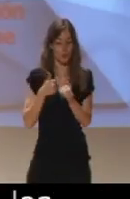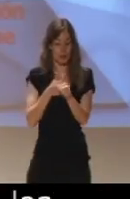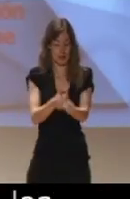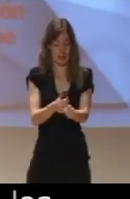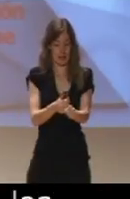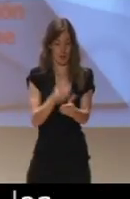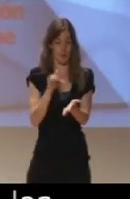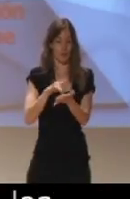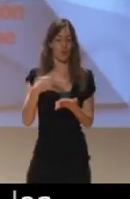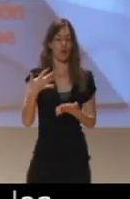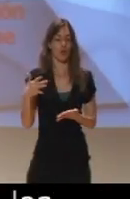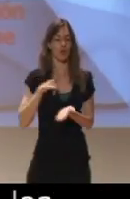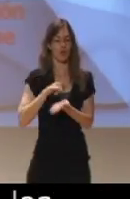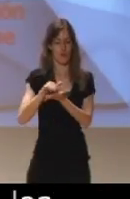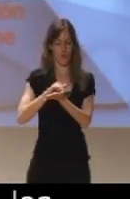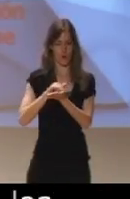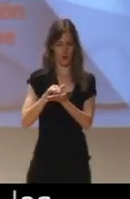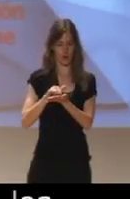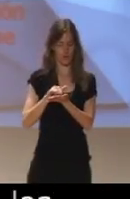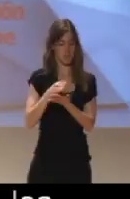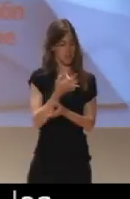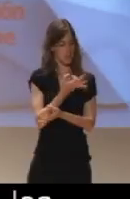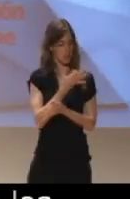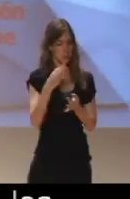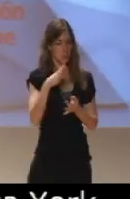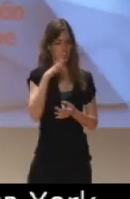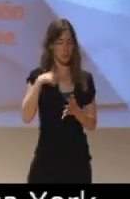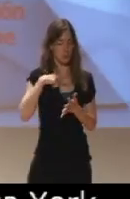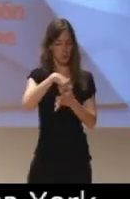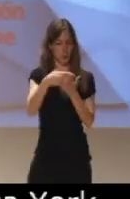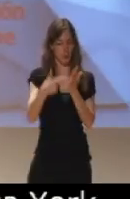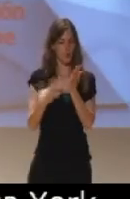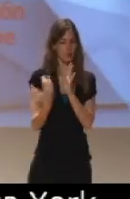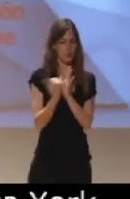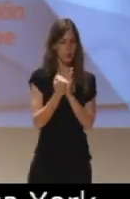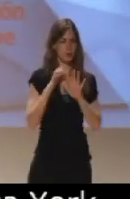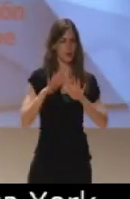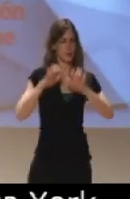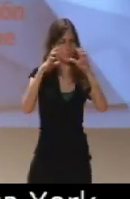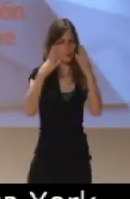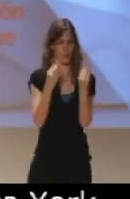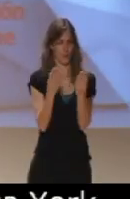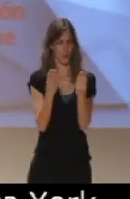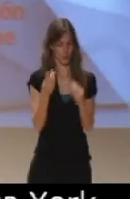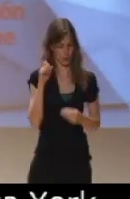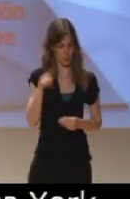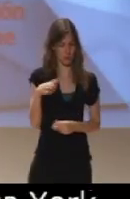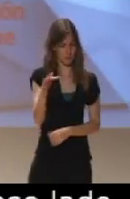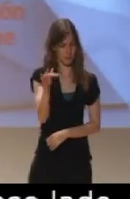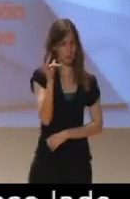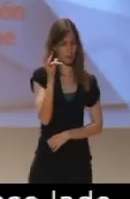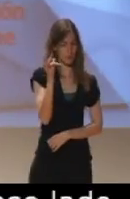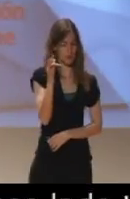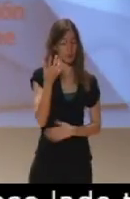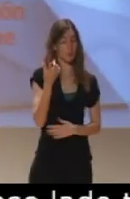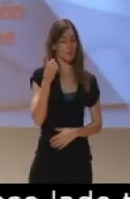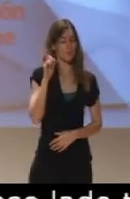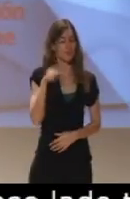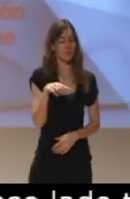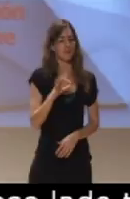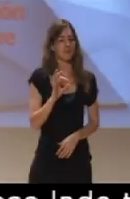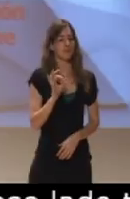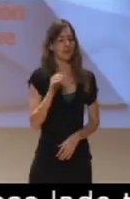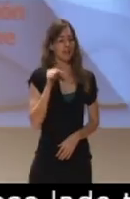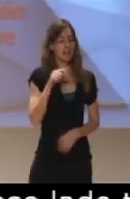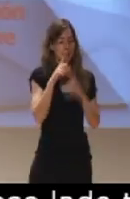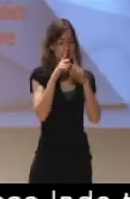the follow-up was done in New York. That was perfect. They all learned quite a lot.